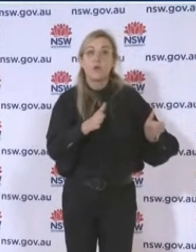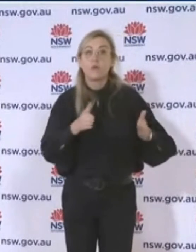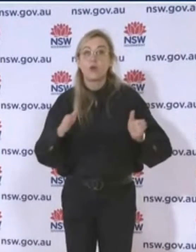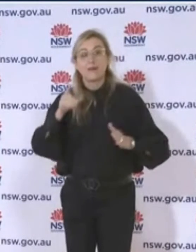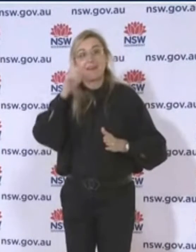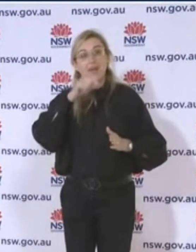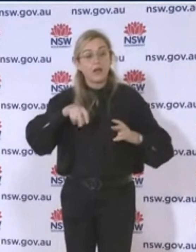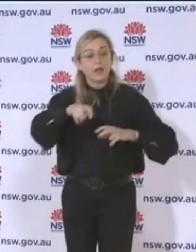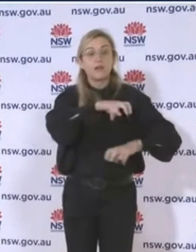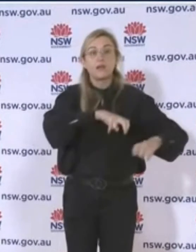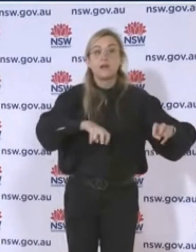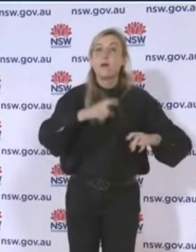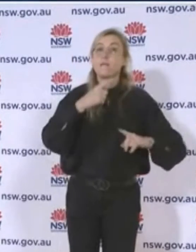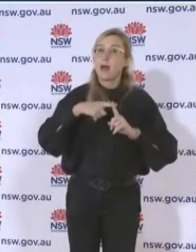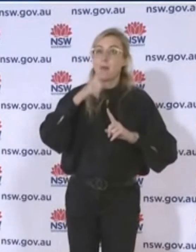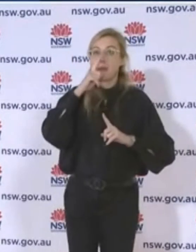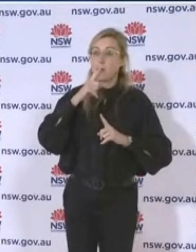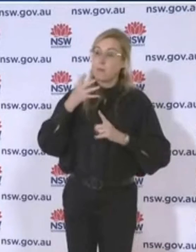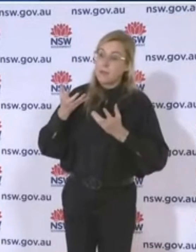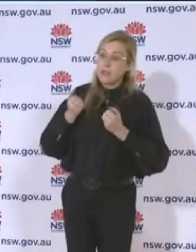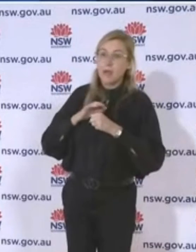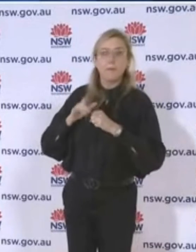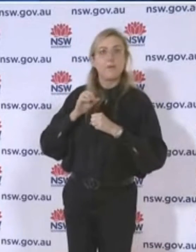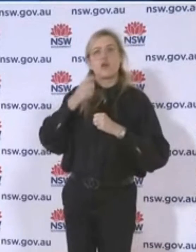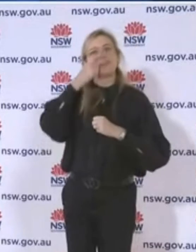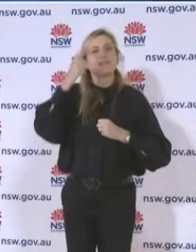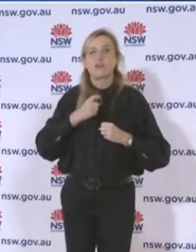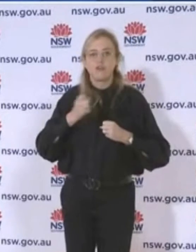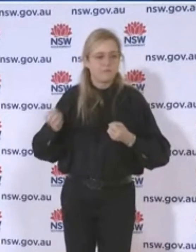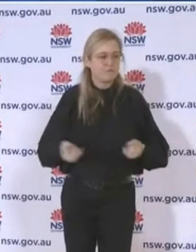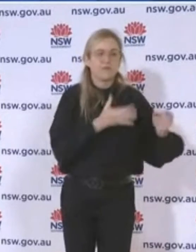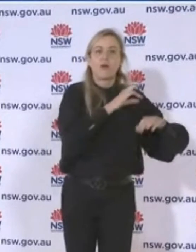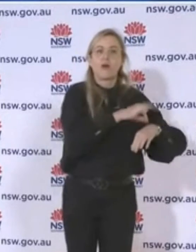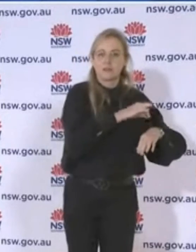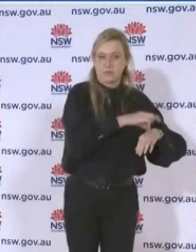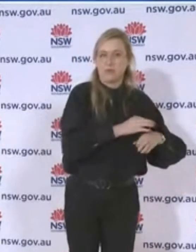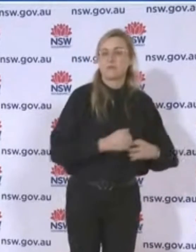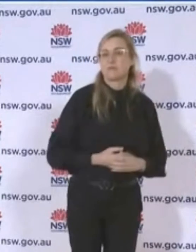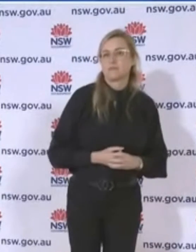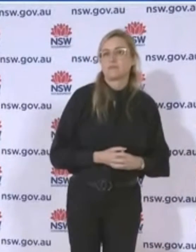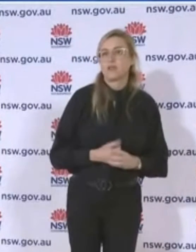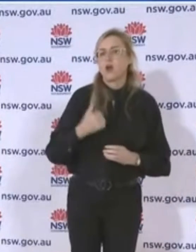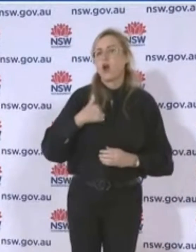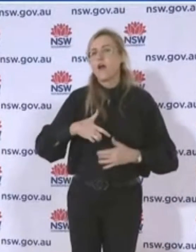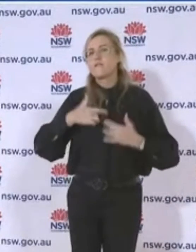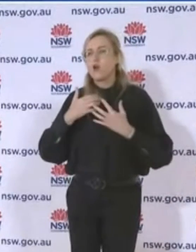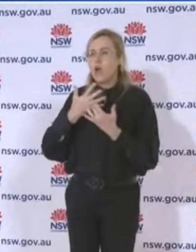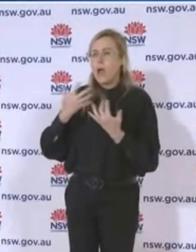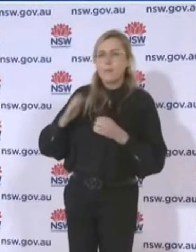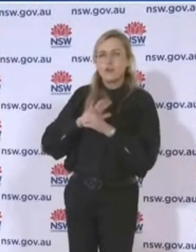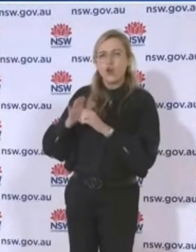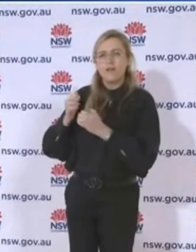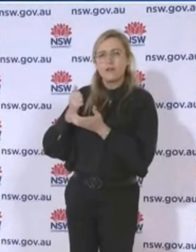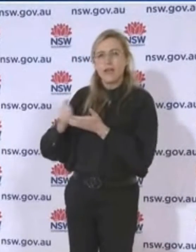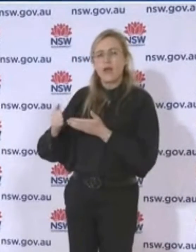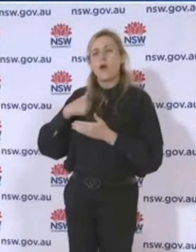make sure that you're keeping people out of hospital. And, for example, given the case numbers are where they are, I suspect in October we'll probably have the highest